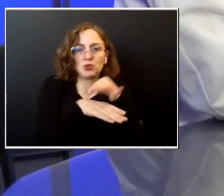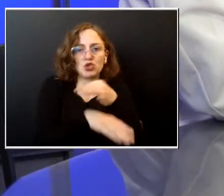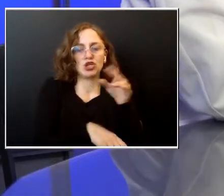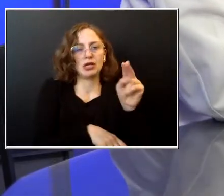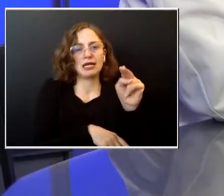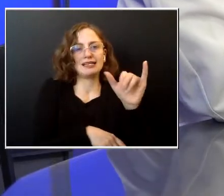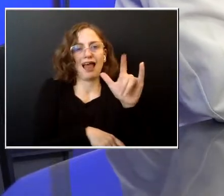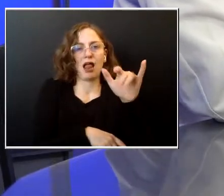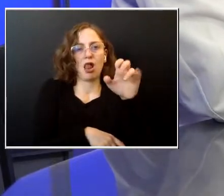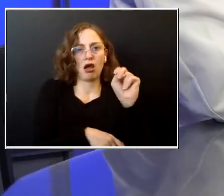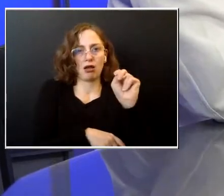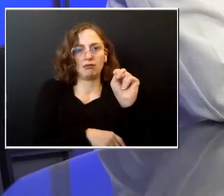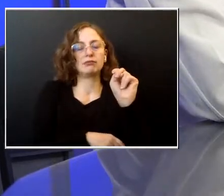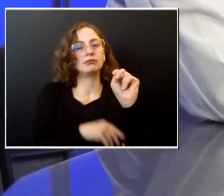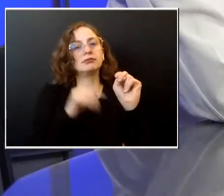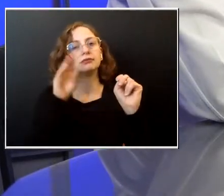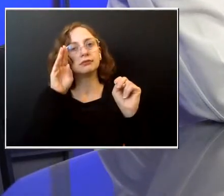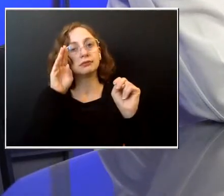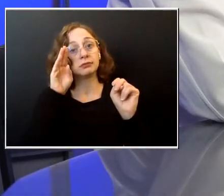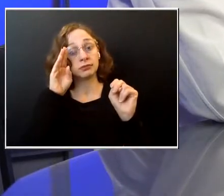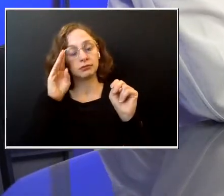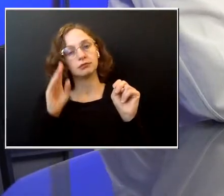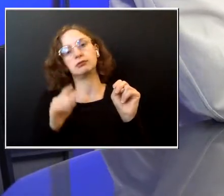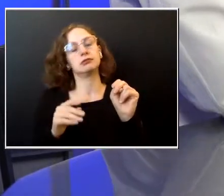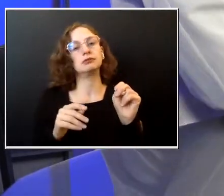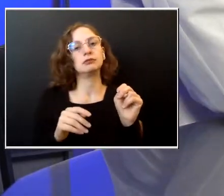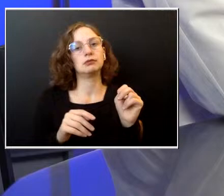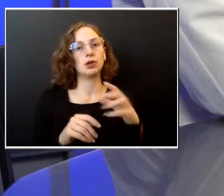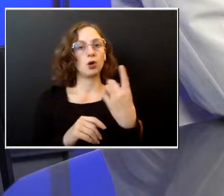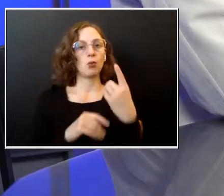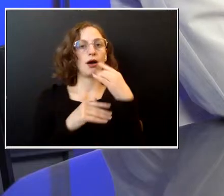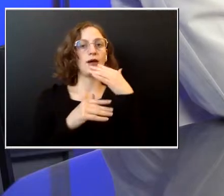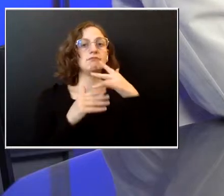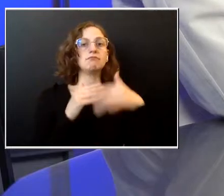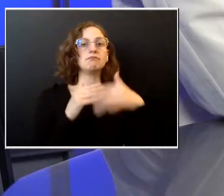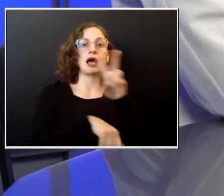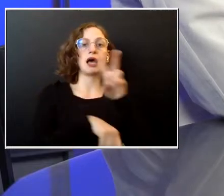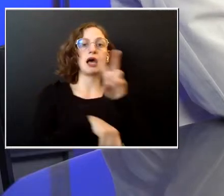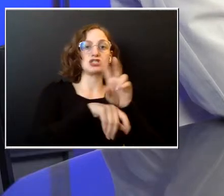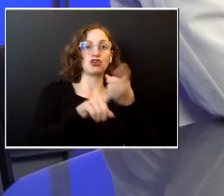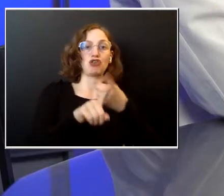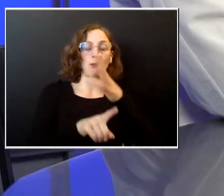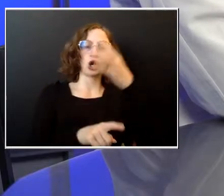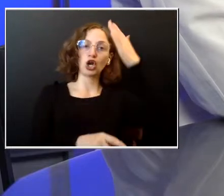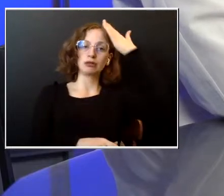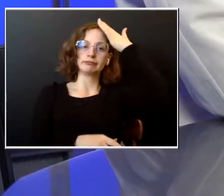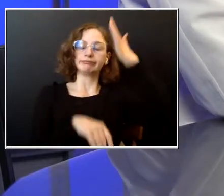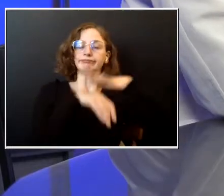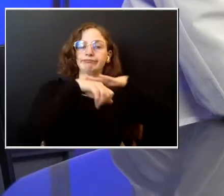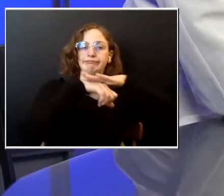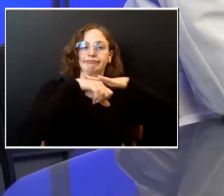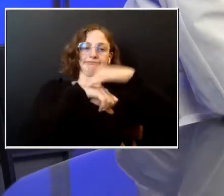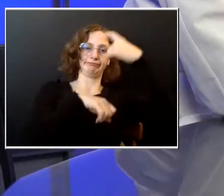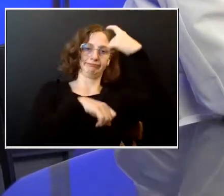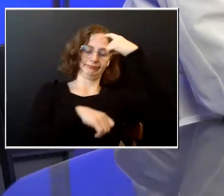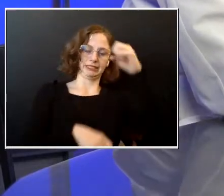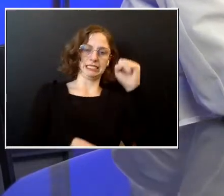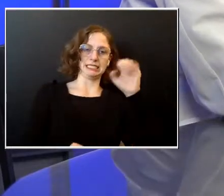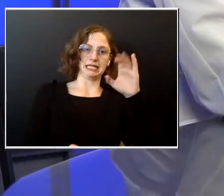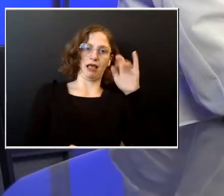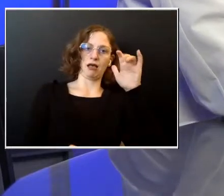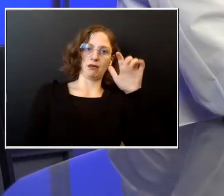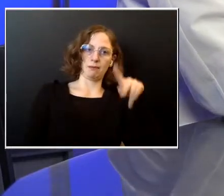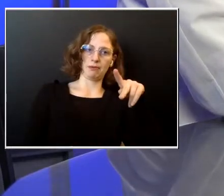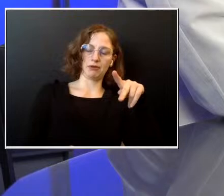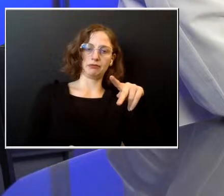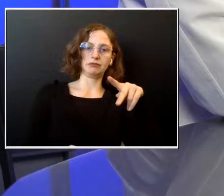suturing a blood vessel that comes from her scalp called the superficial temporal artery. And you see that blood vessel right